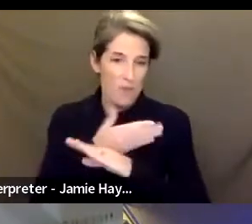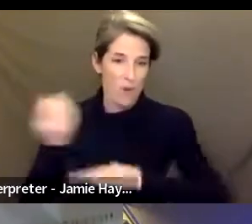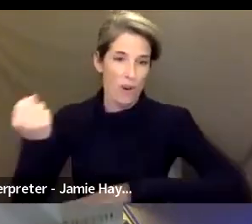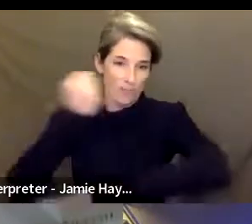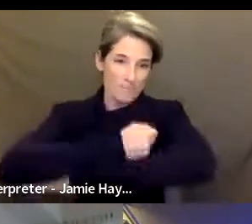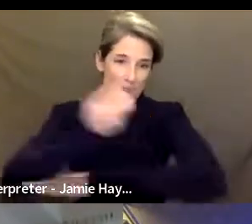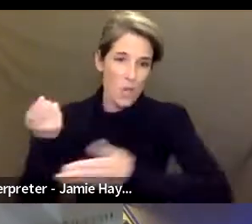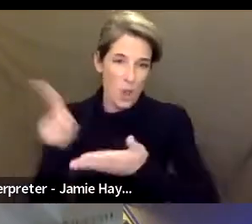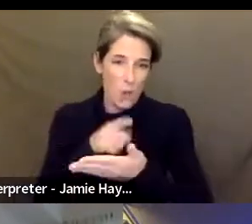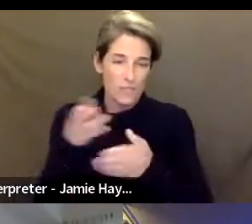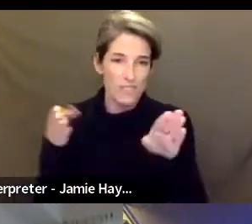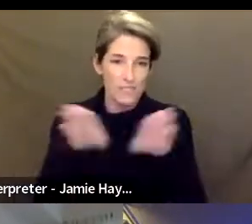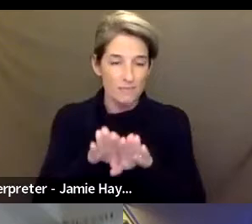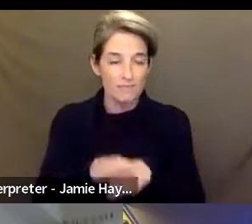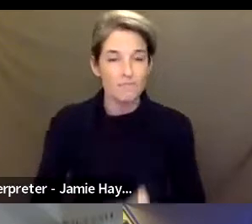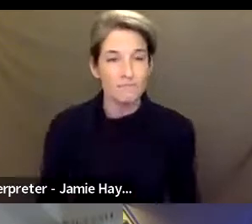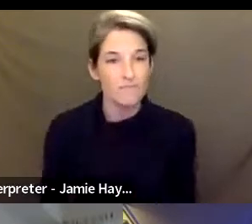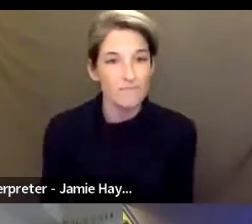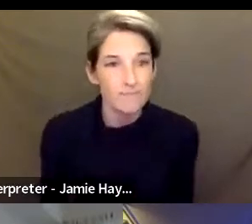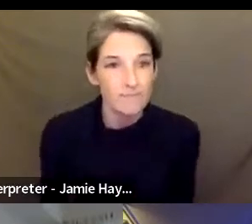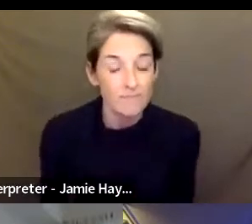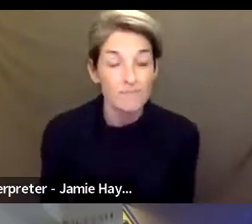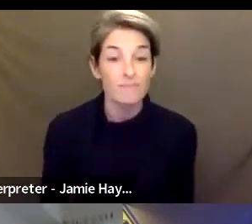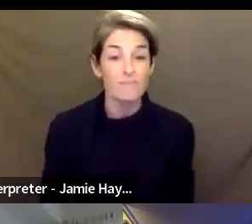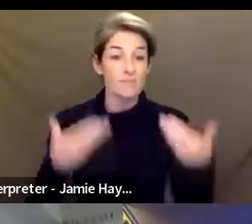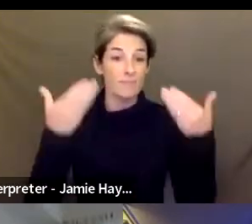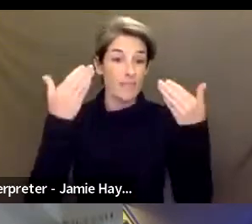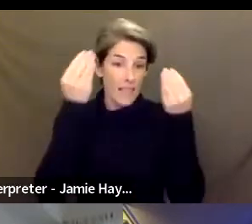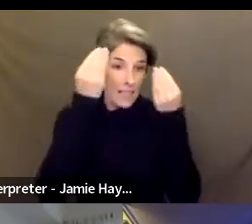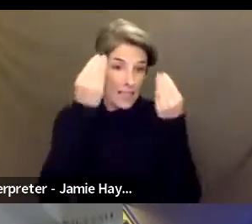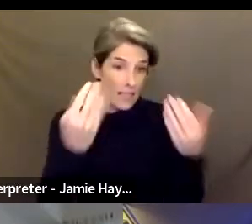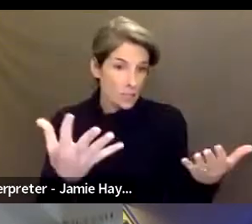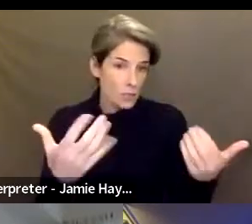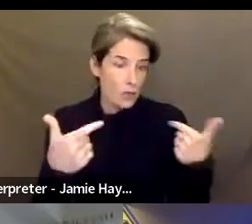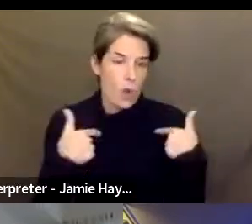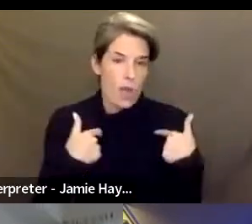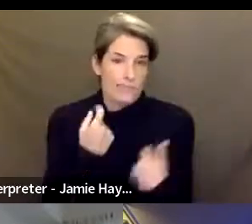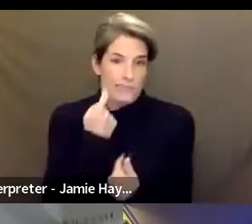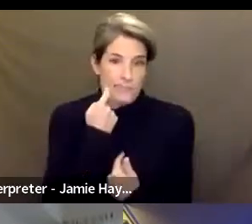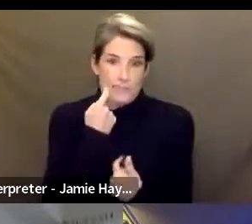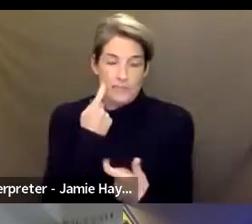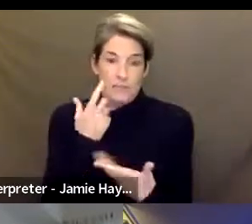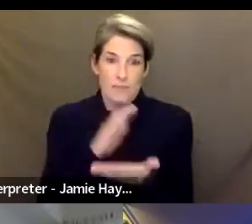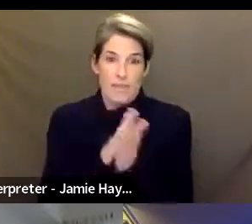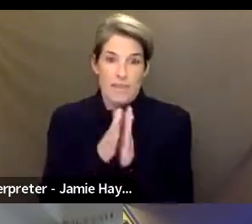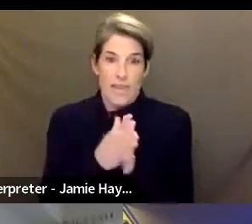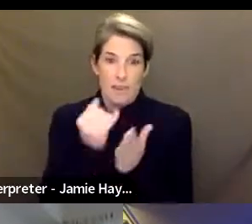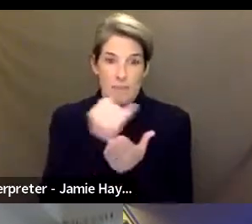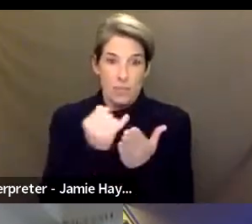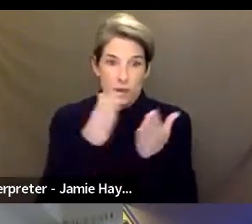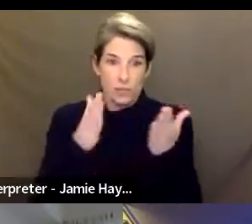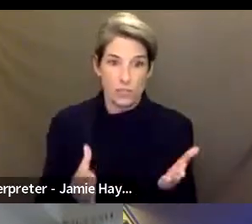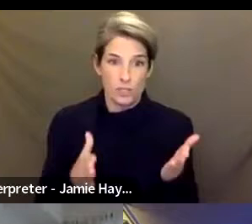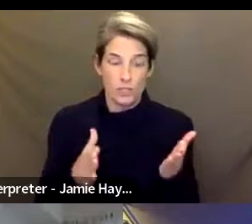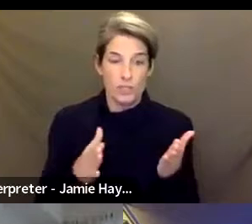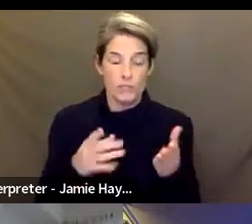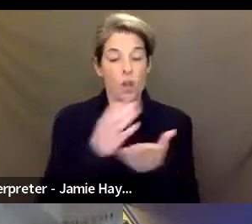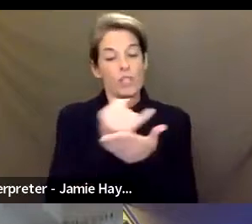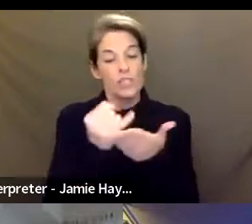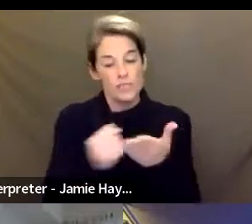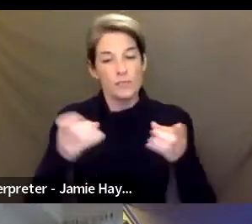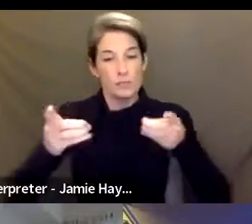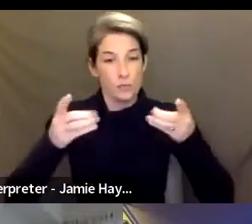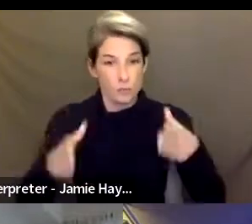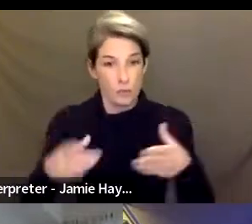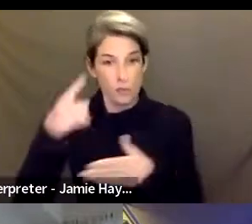It's so before I became I'm relatively new to becoming Family's artistic director. And before that, I was a